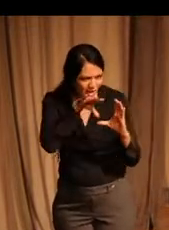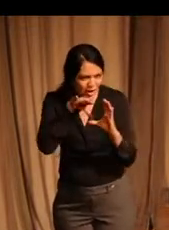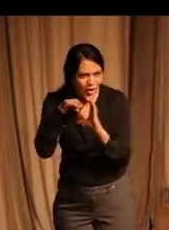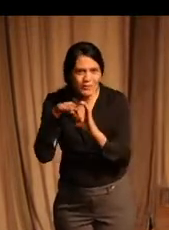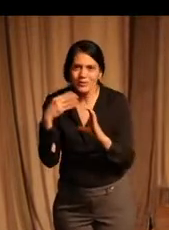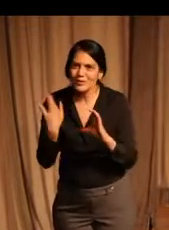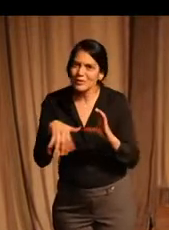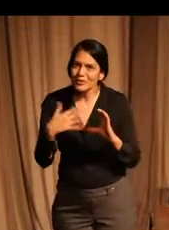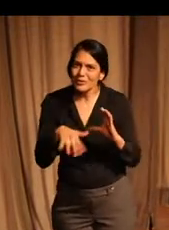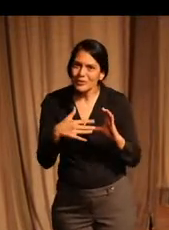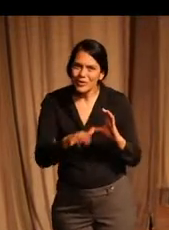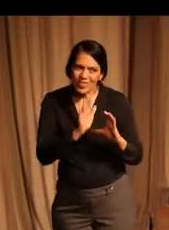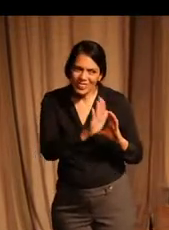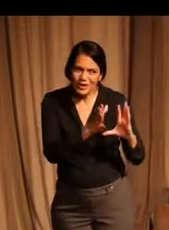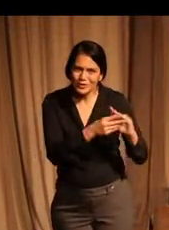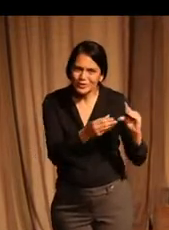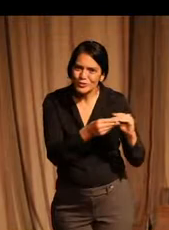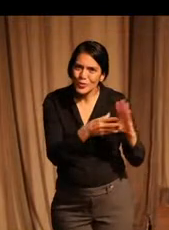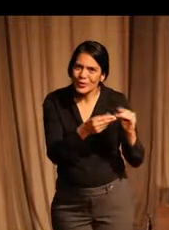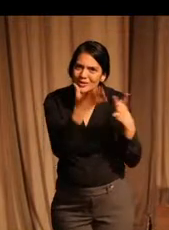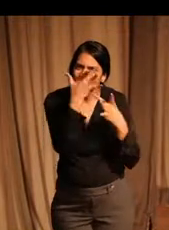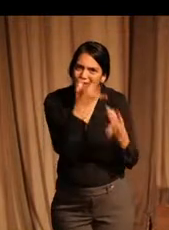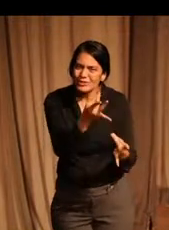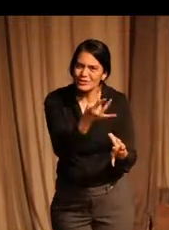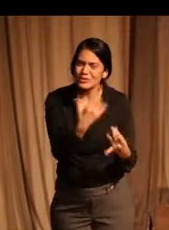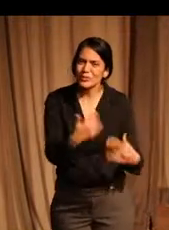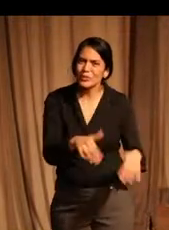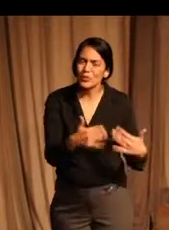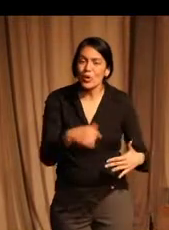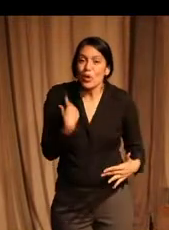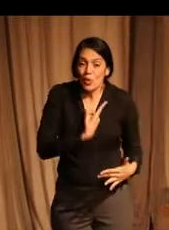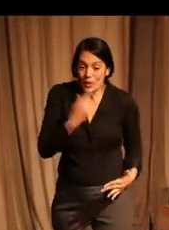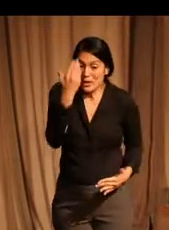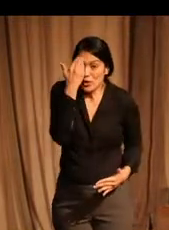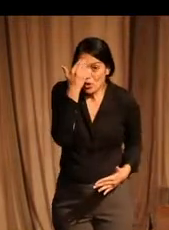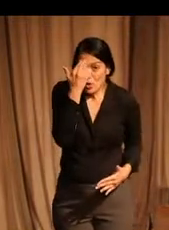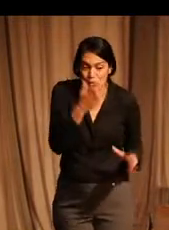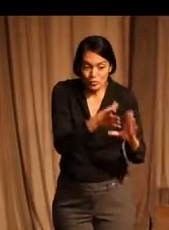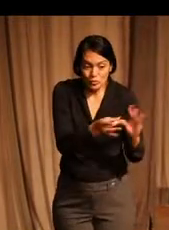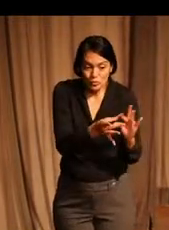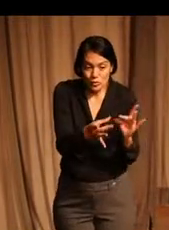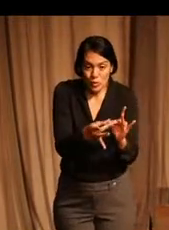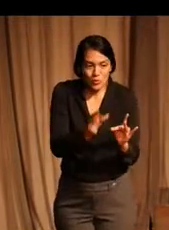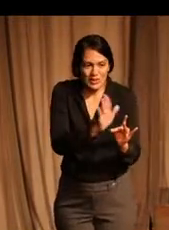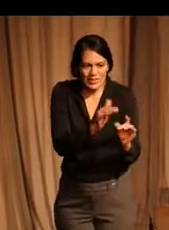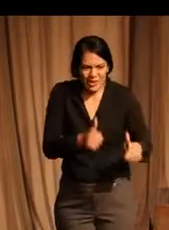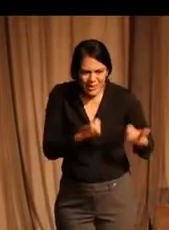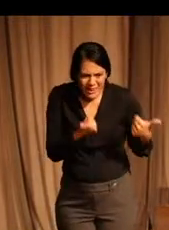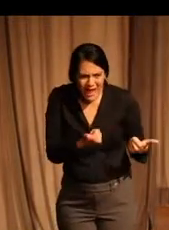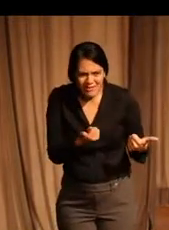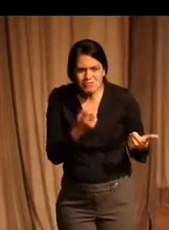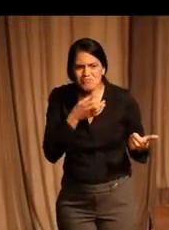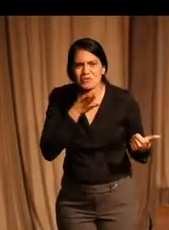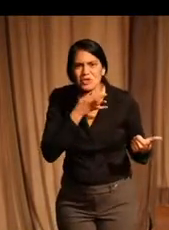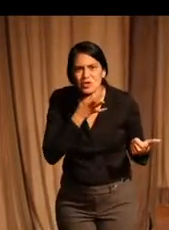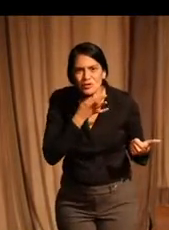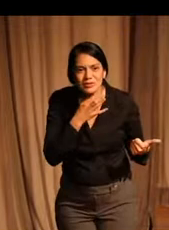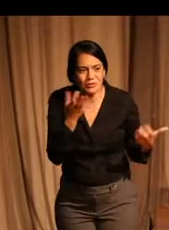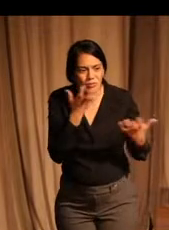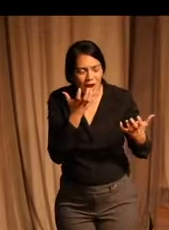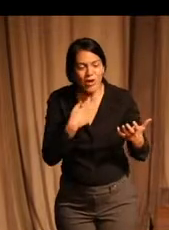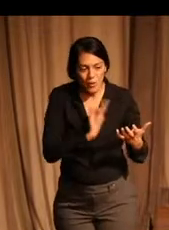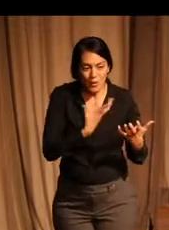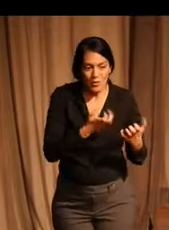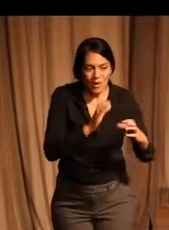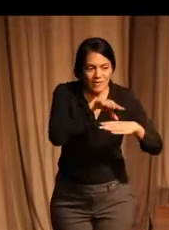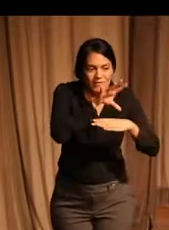we know there are all of these stories, right? And so we each have, I think, a responsibility to do, I mean, you